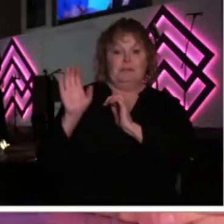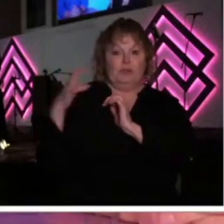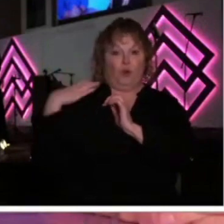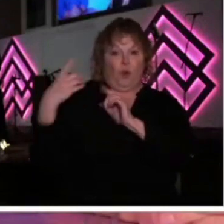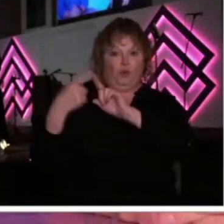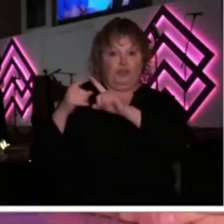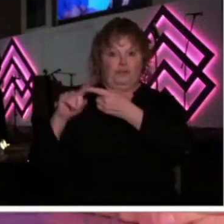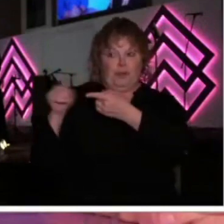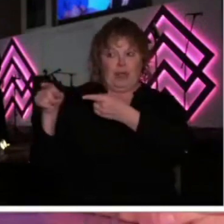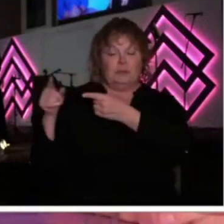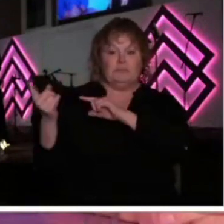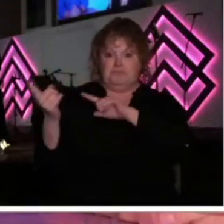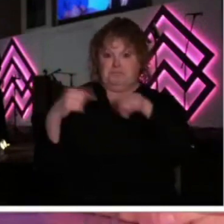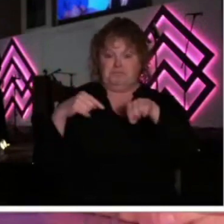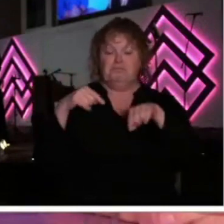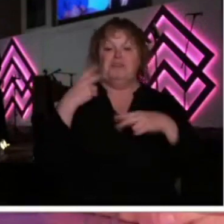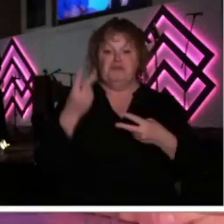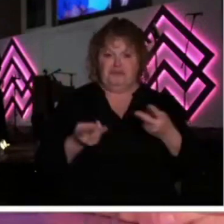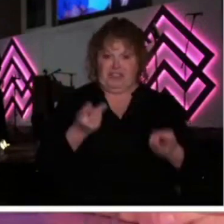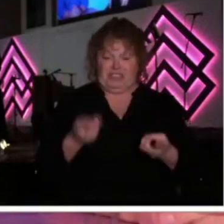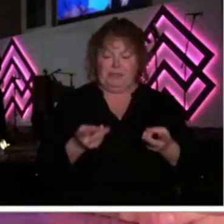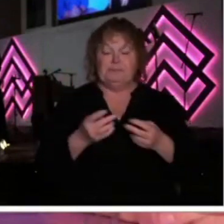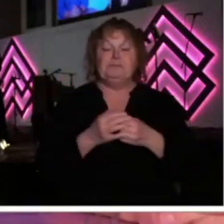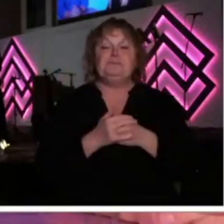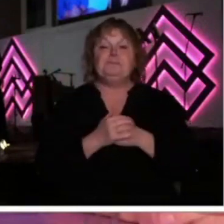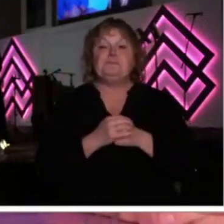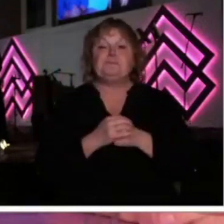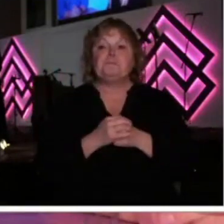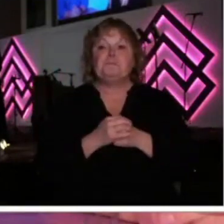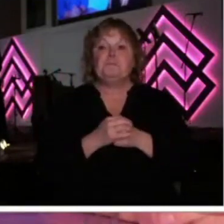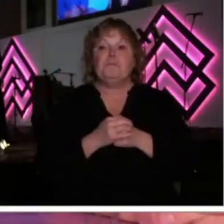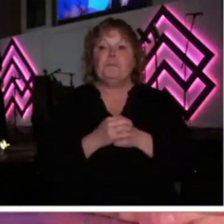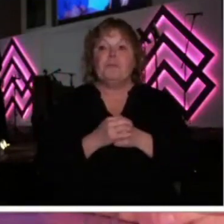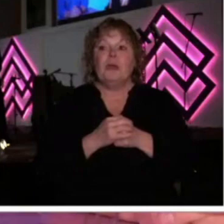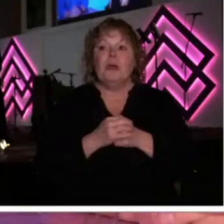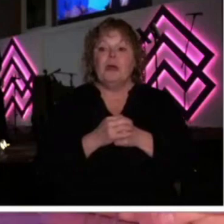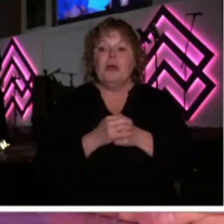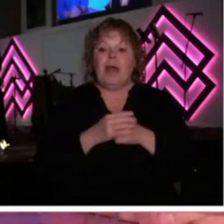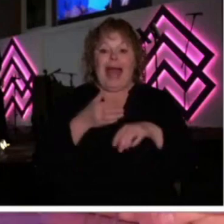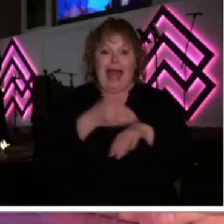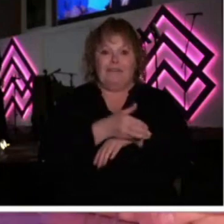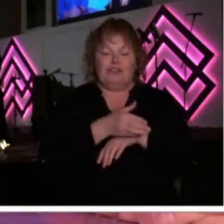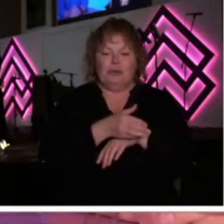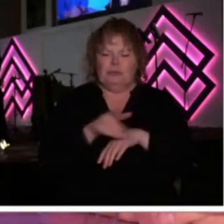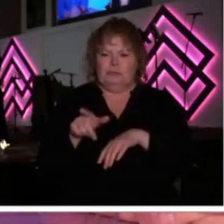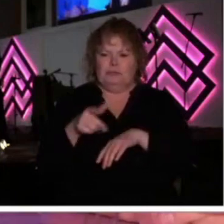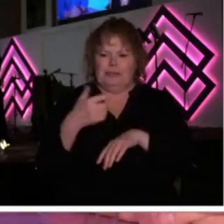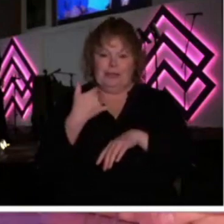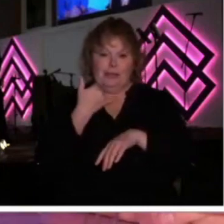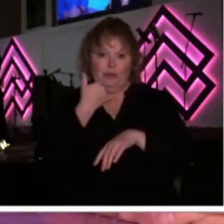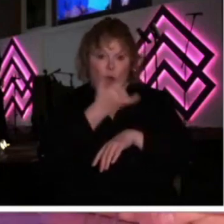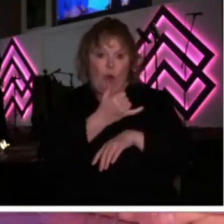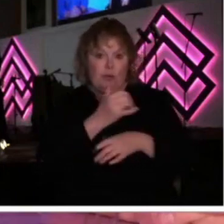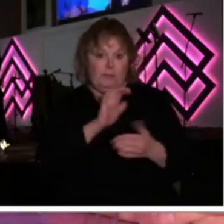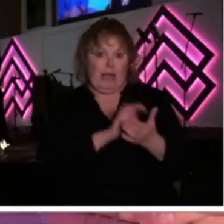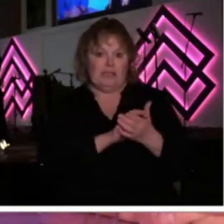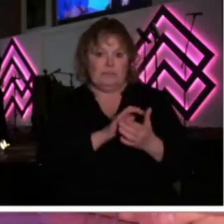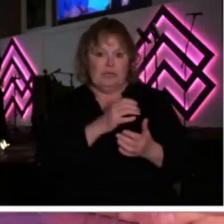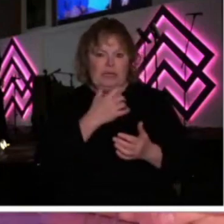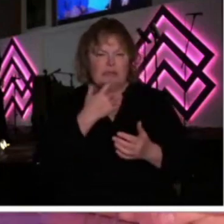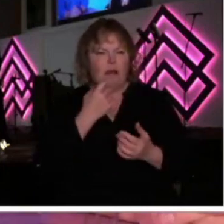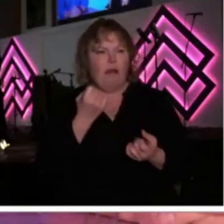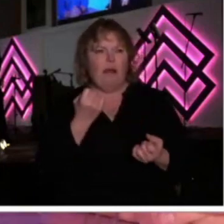to an event at Grace. And afterwards he called John and was like, "I completely